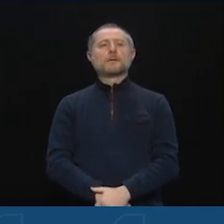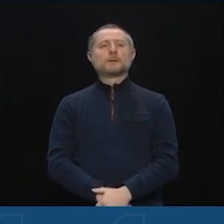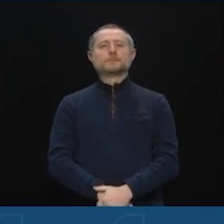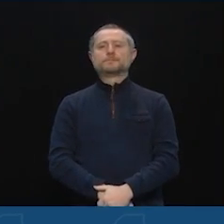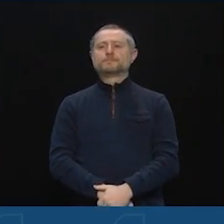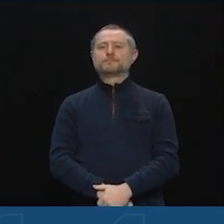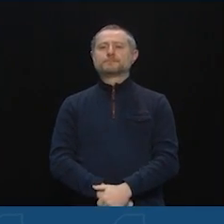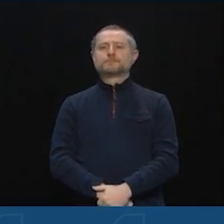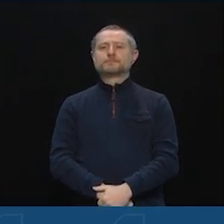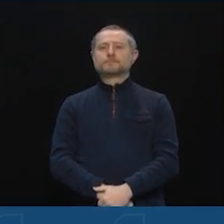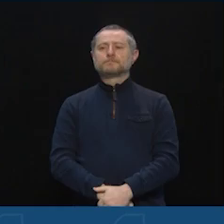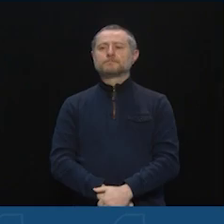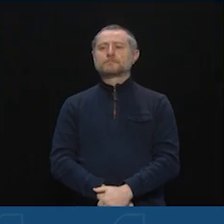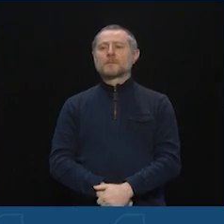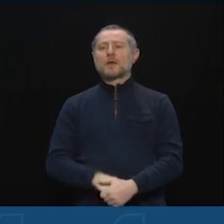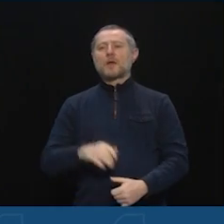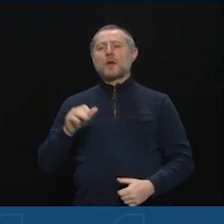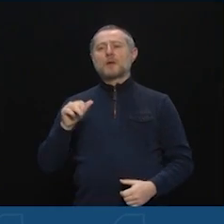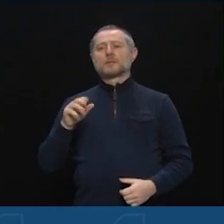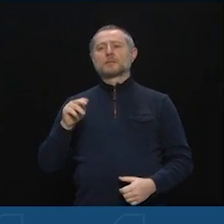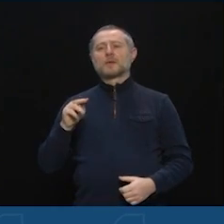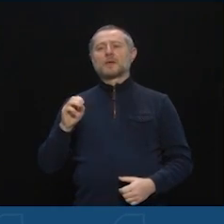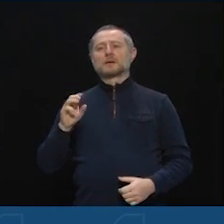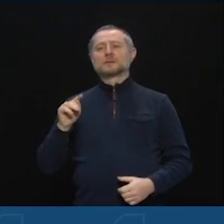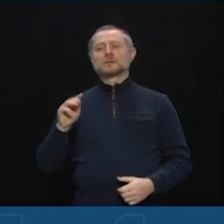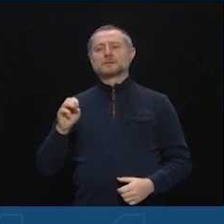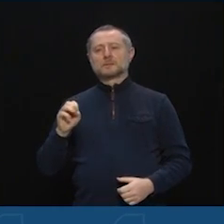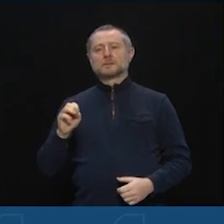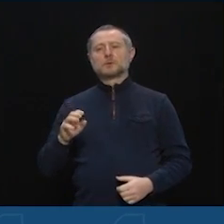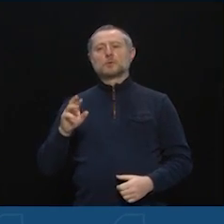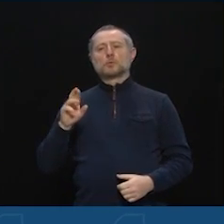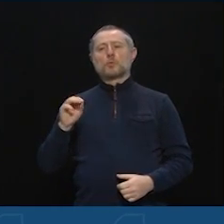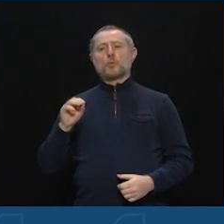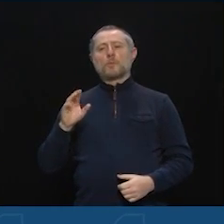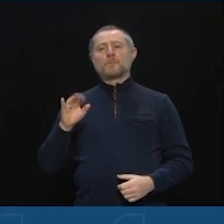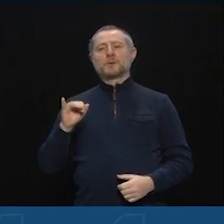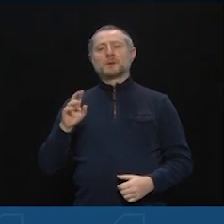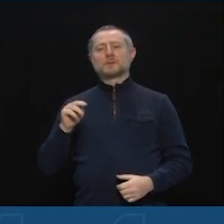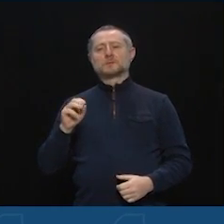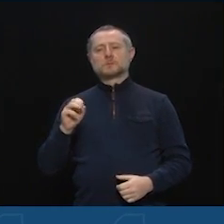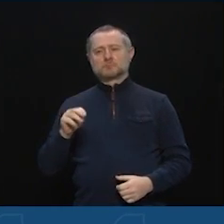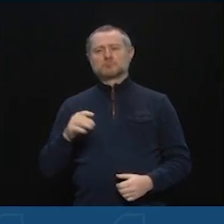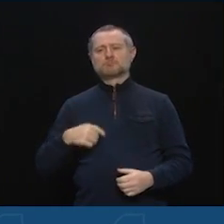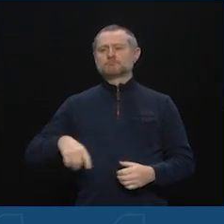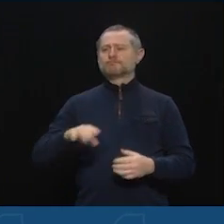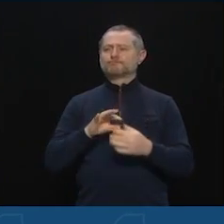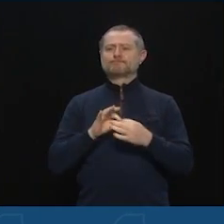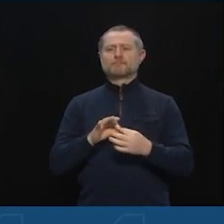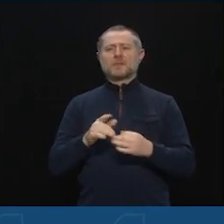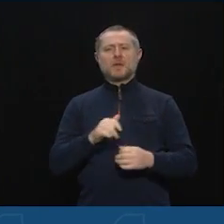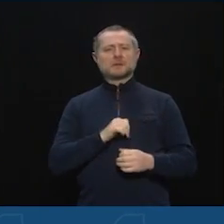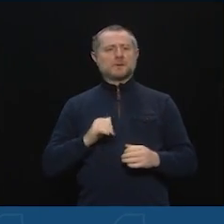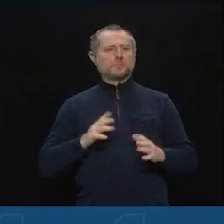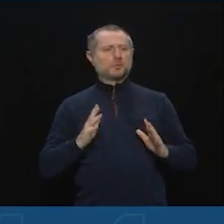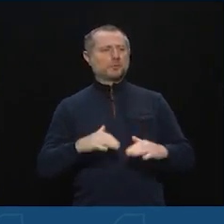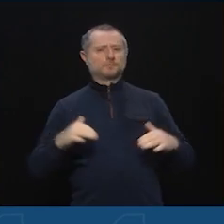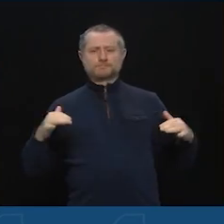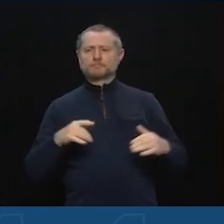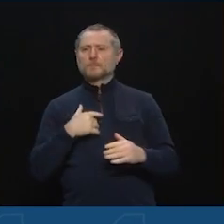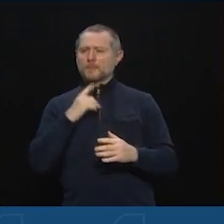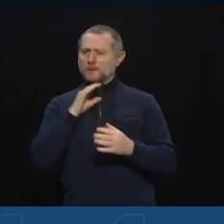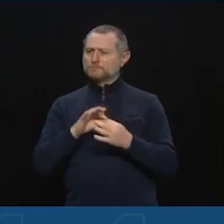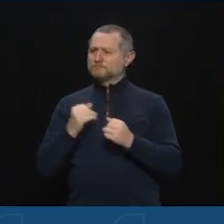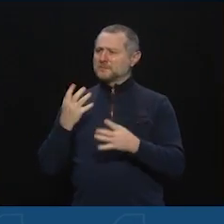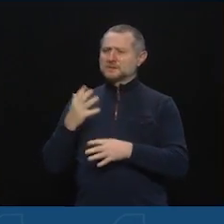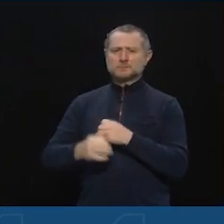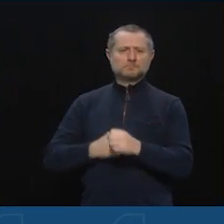applause. Annette Robinson, who embraced me years ago. So I remember I reminded her back